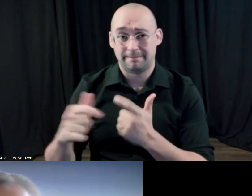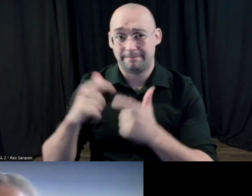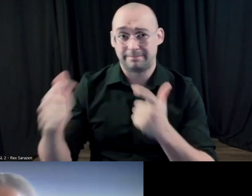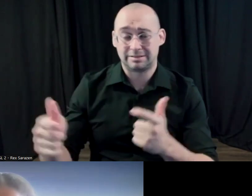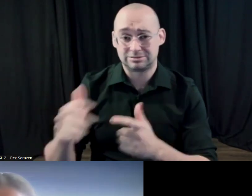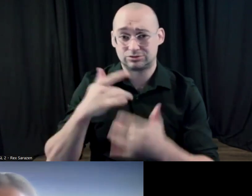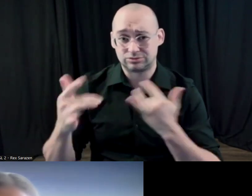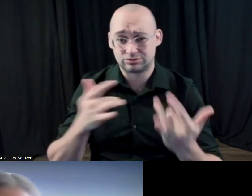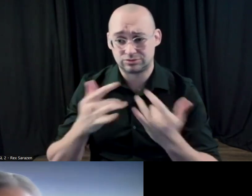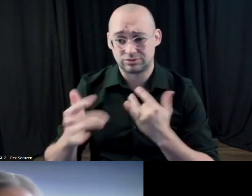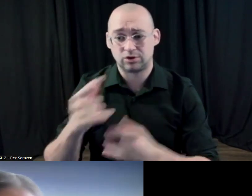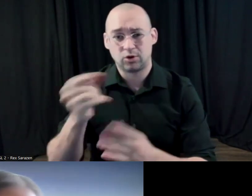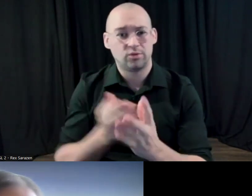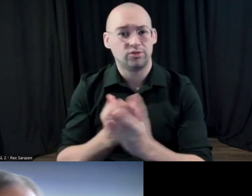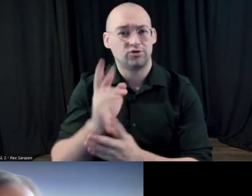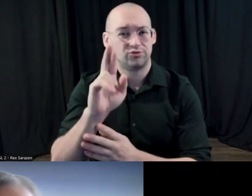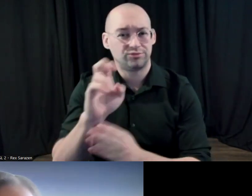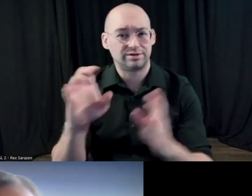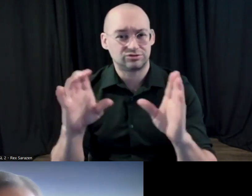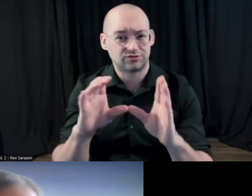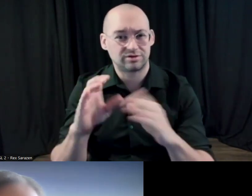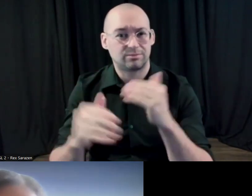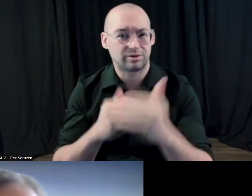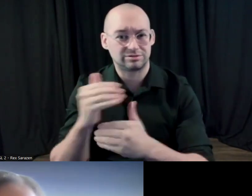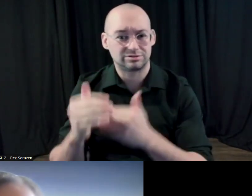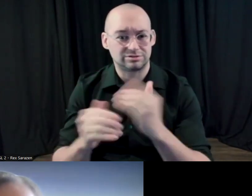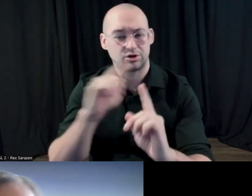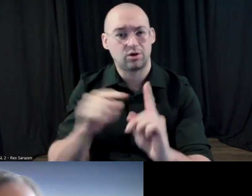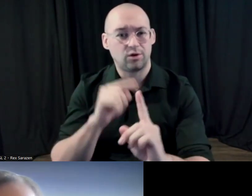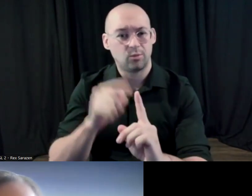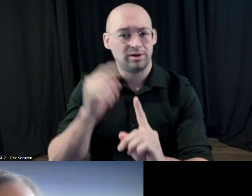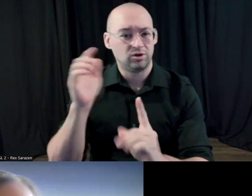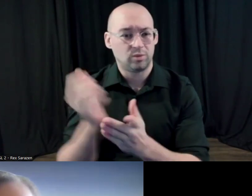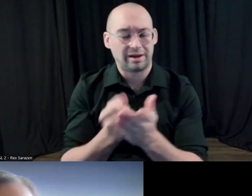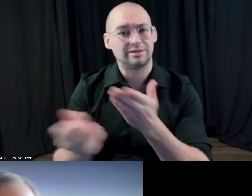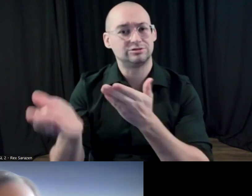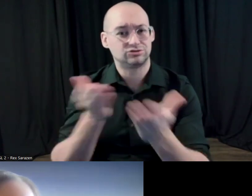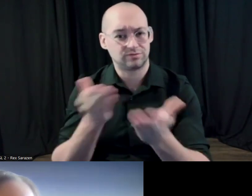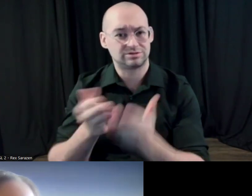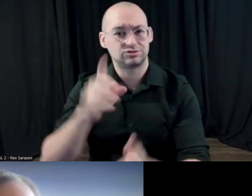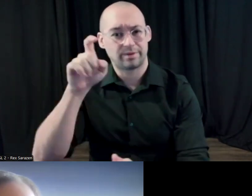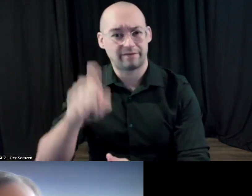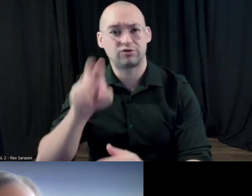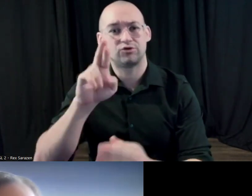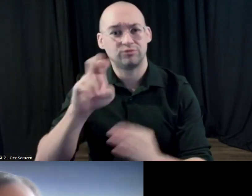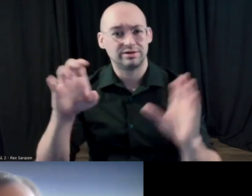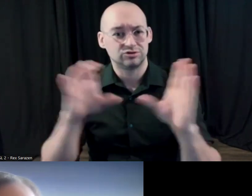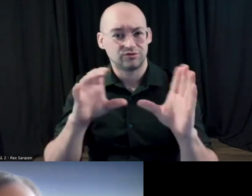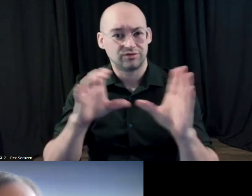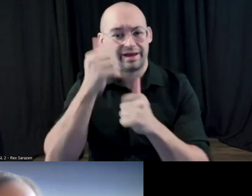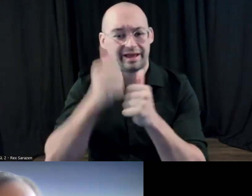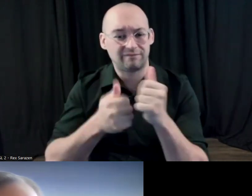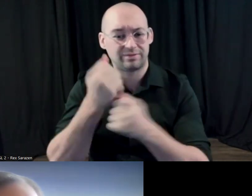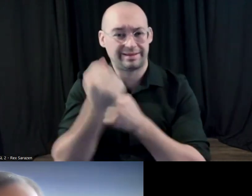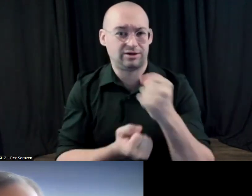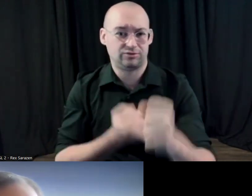the recertification process, because once you get these services, you have to recertify every year.